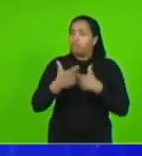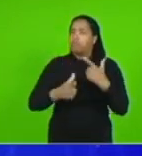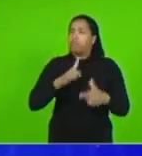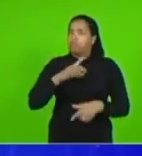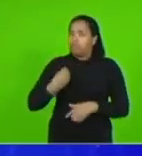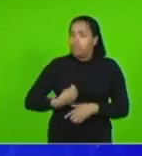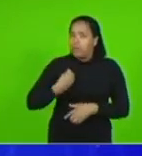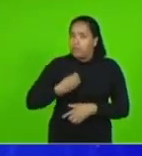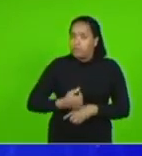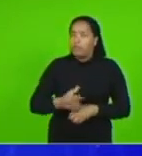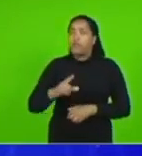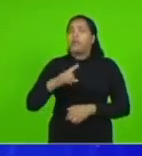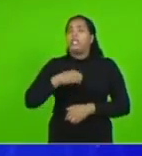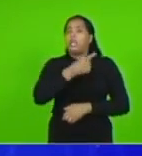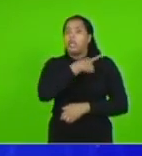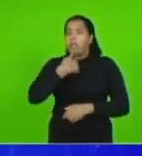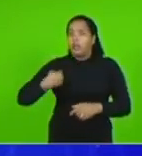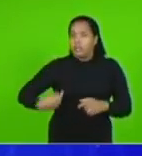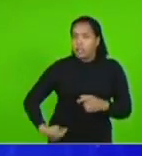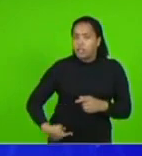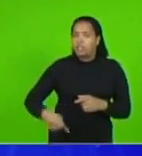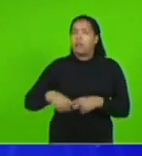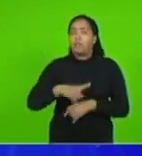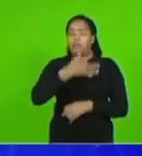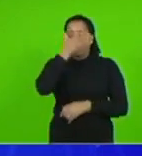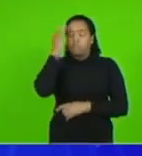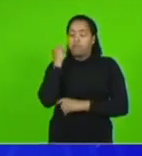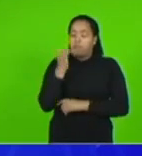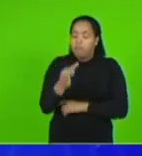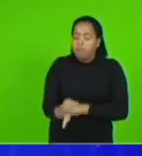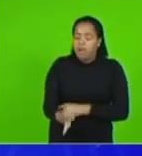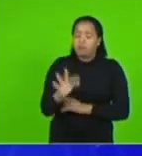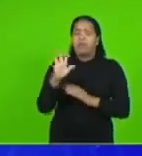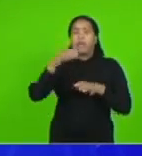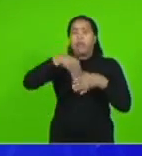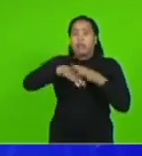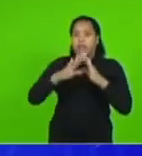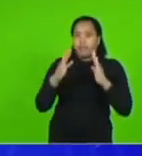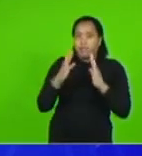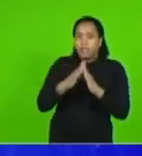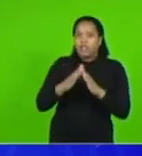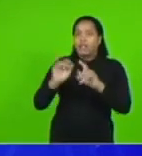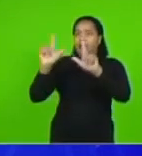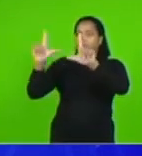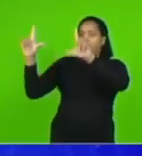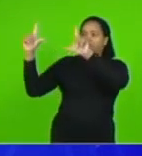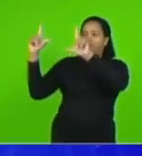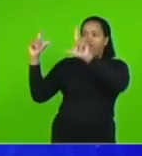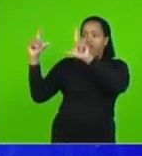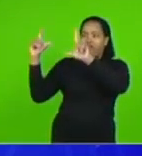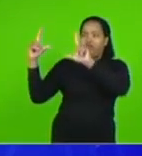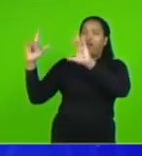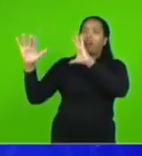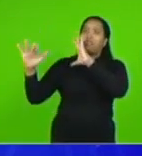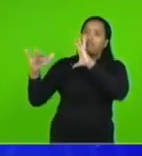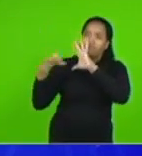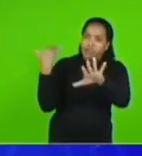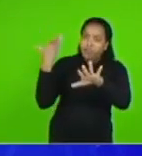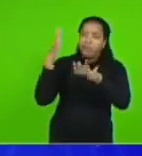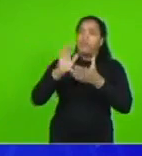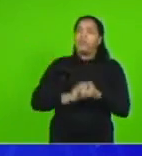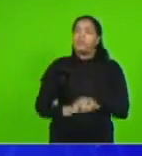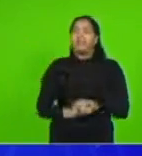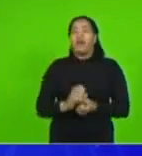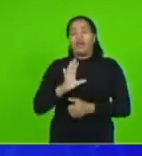In Japan, the brethren there at dawn, they were watching the event and